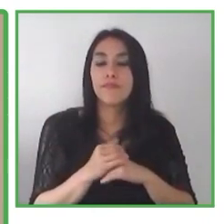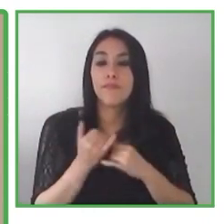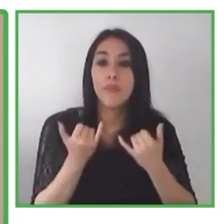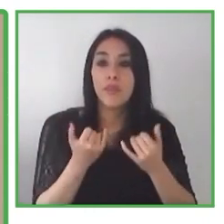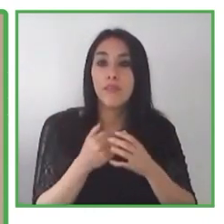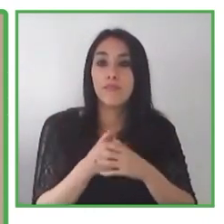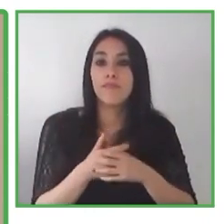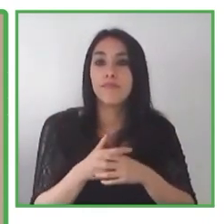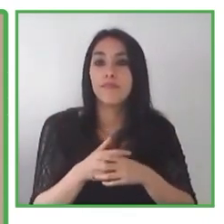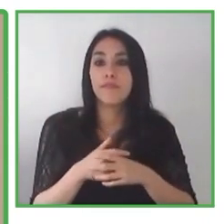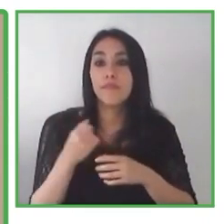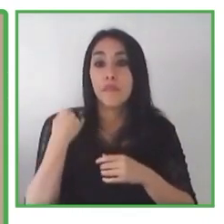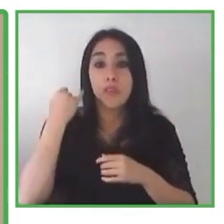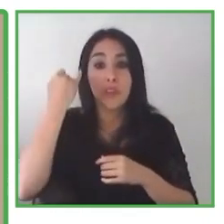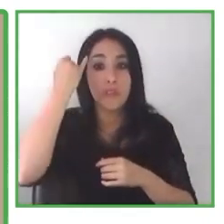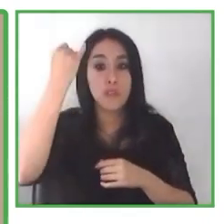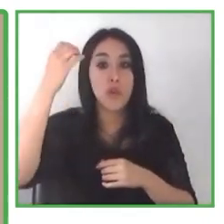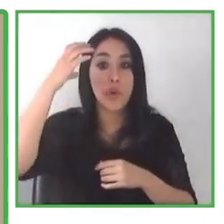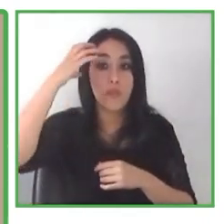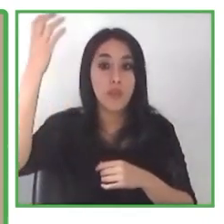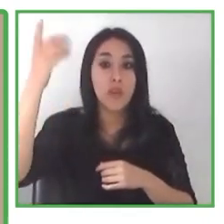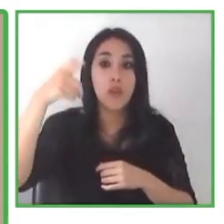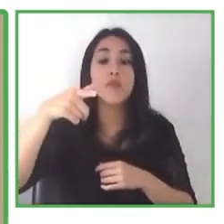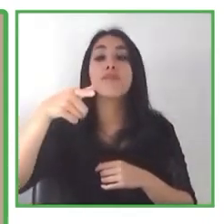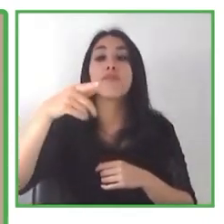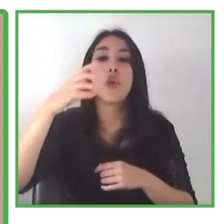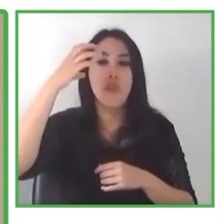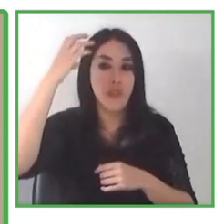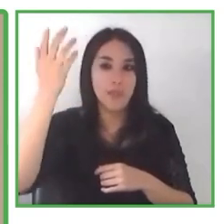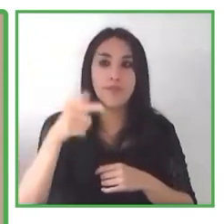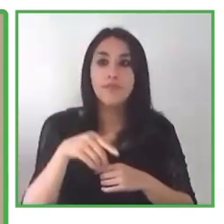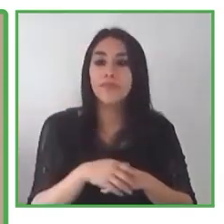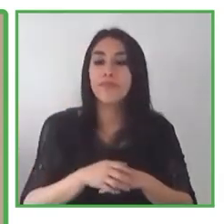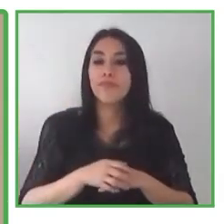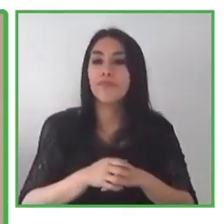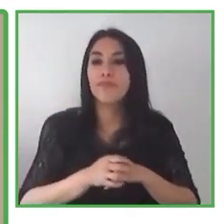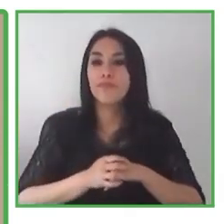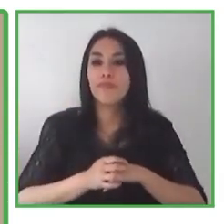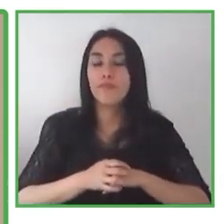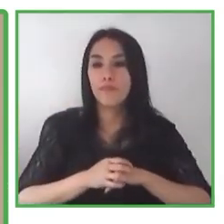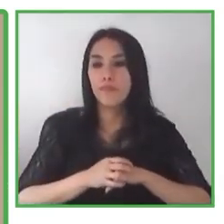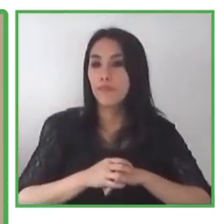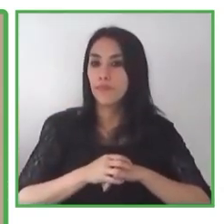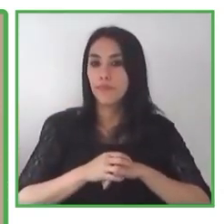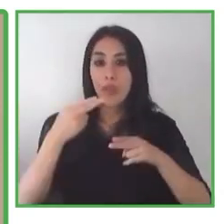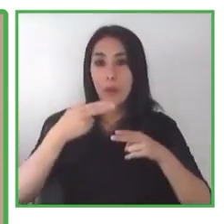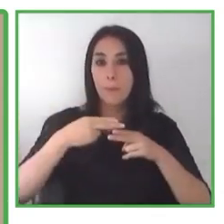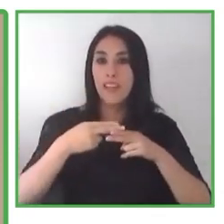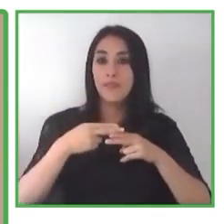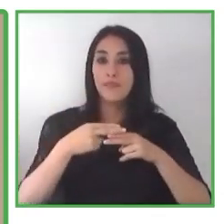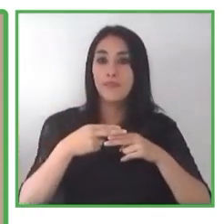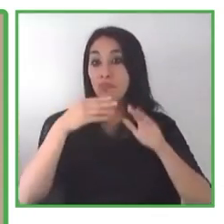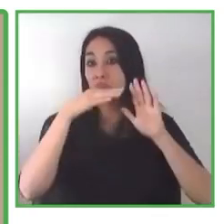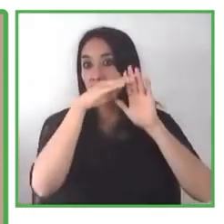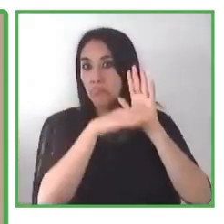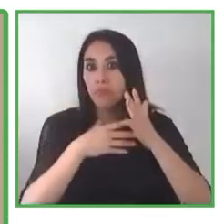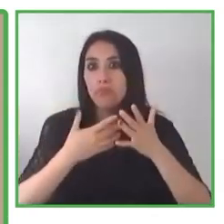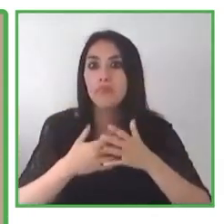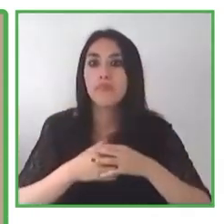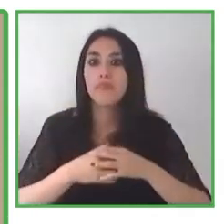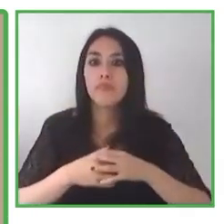this initiative, the Ecuador government has been establishing good practices